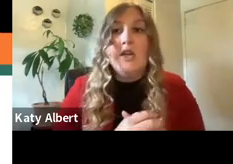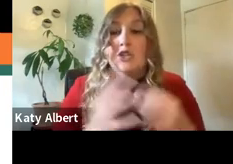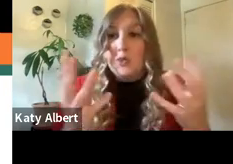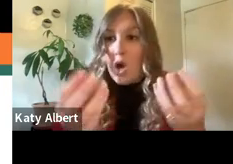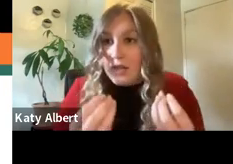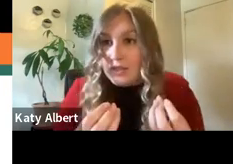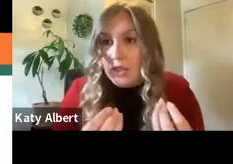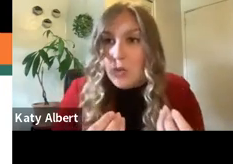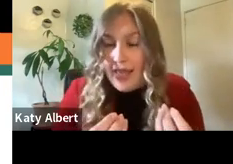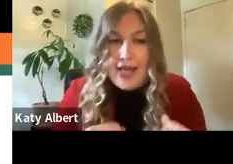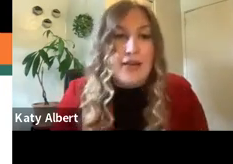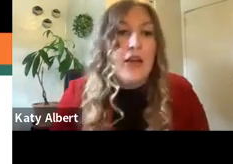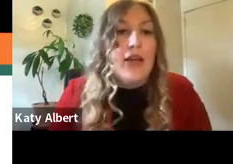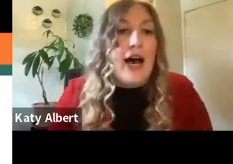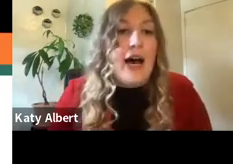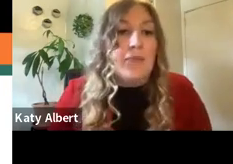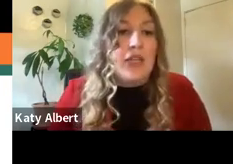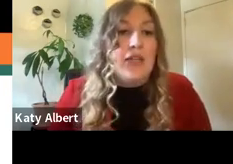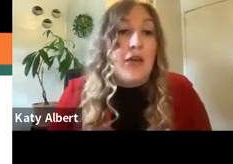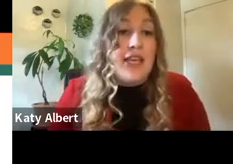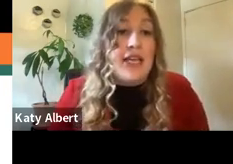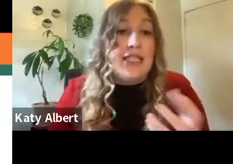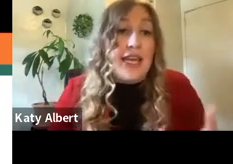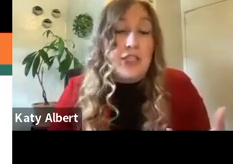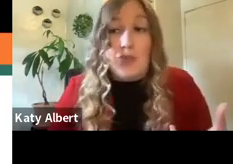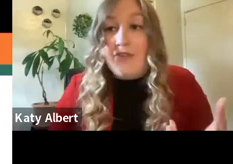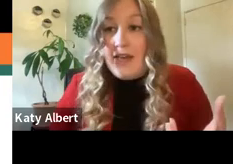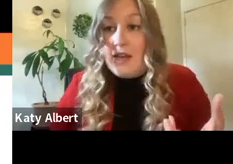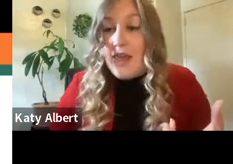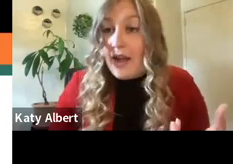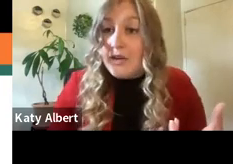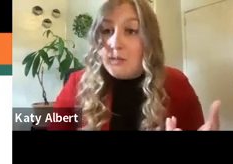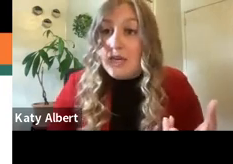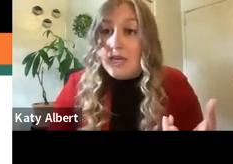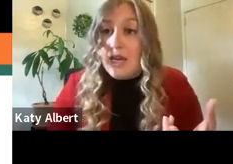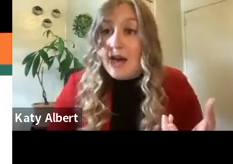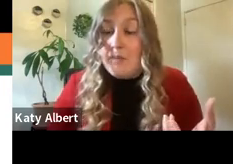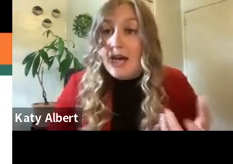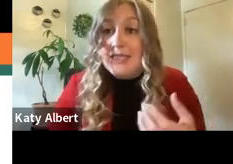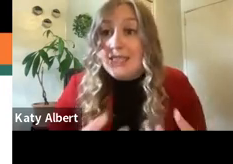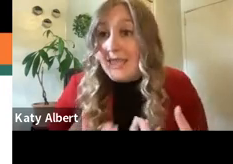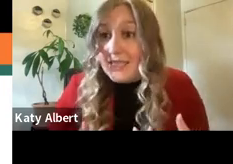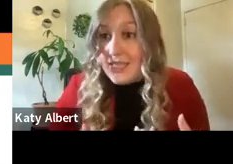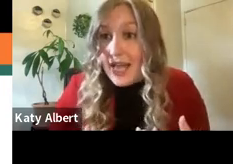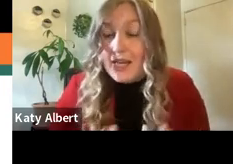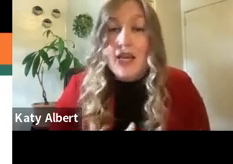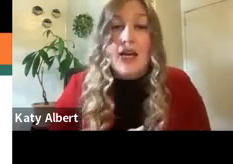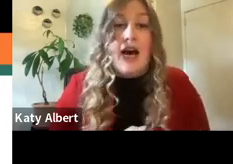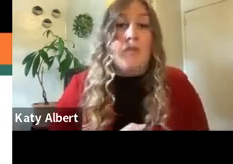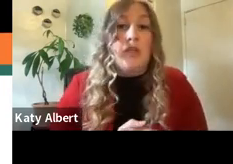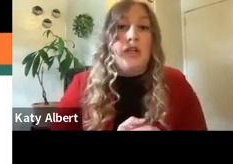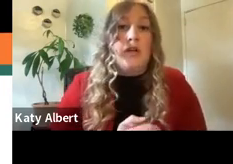that draws you in. Now thinking data driven, that could be a